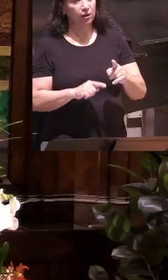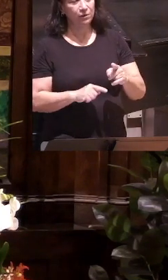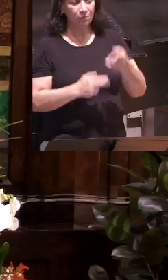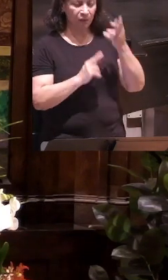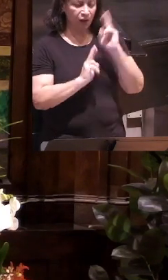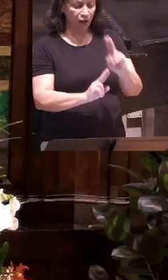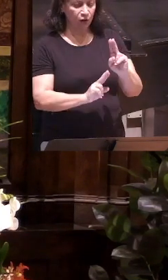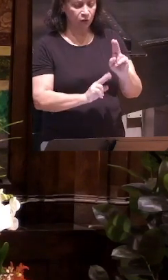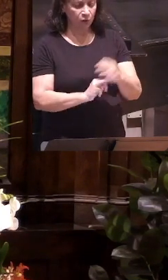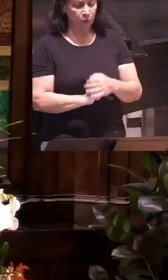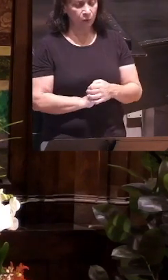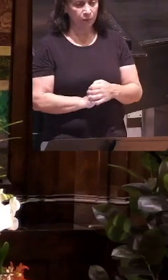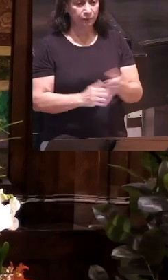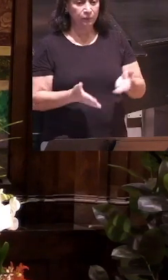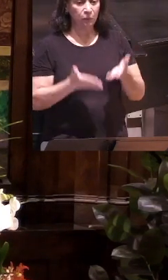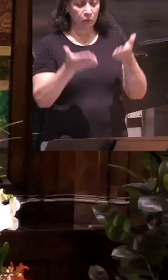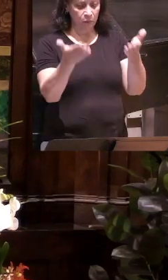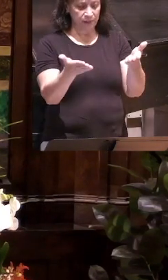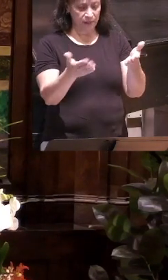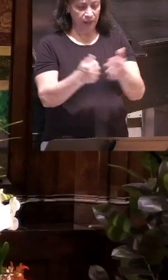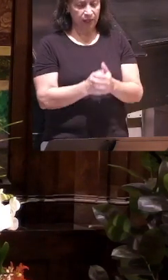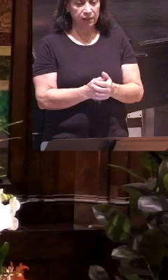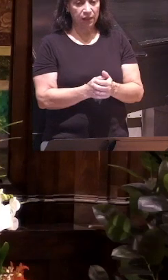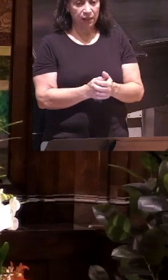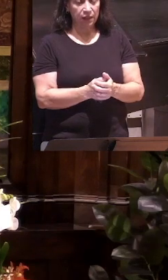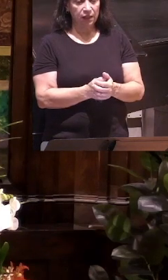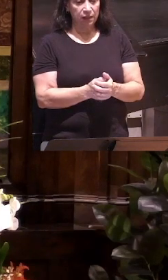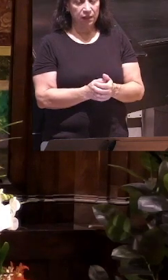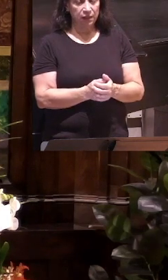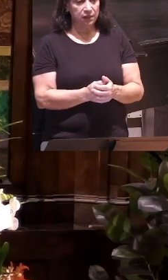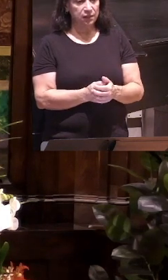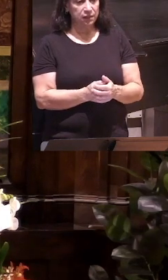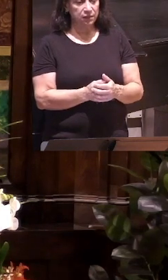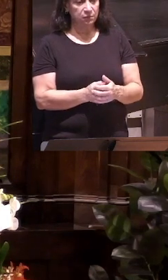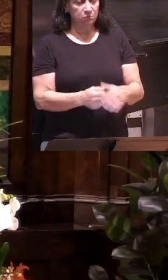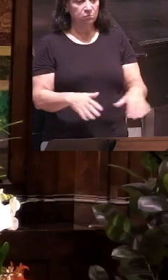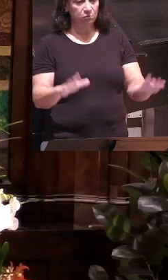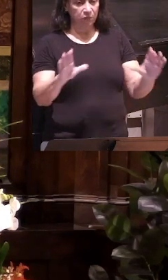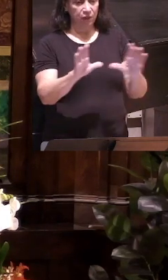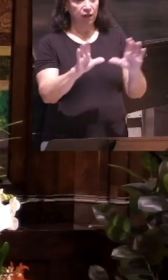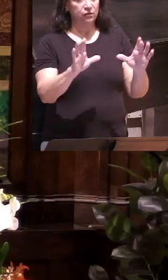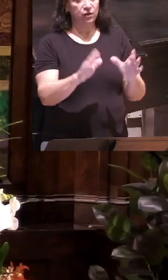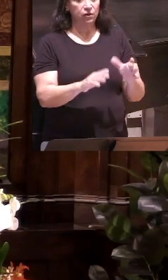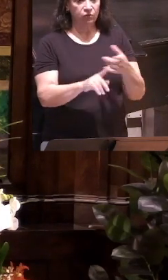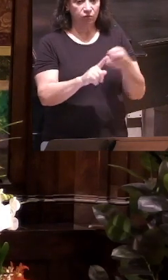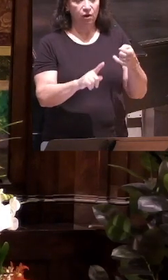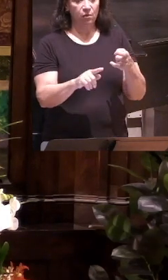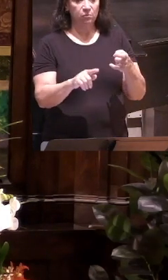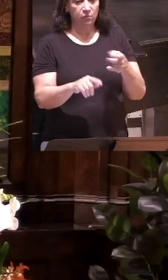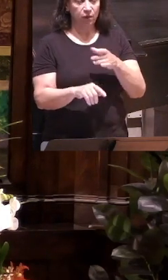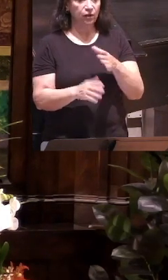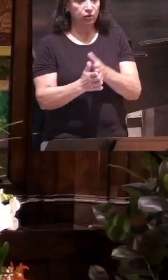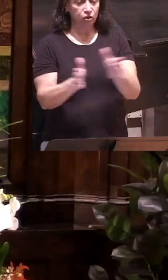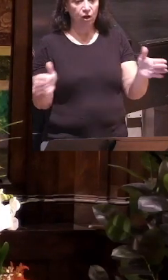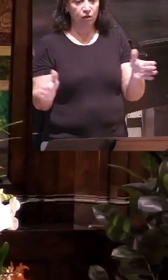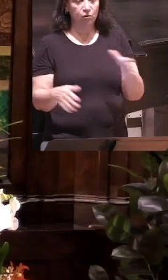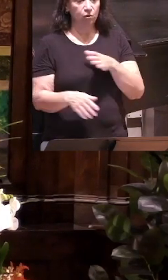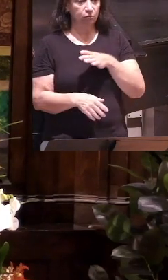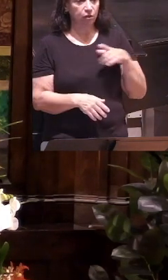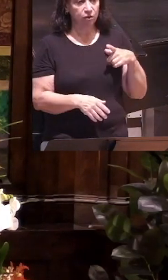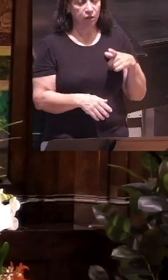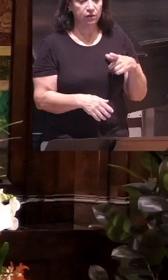to present this citation from the General Assembly and